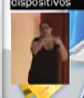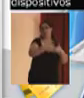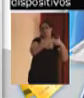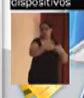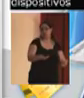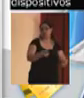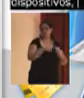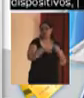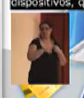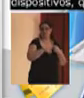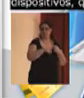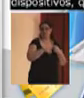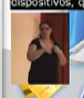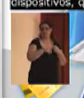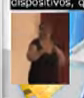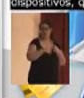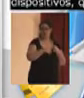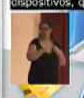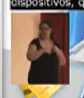to access the devices.